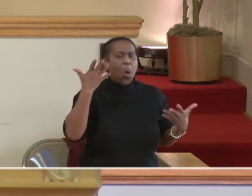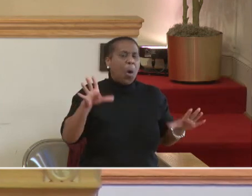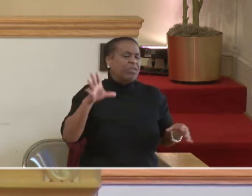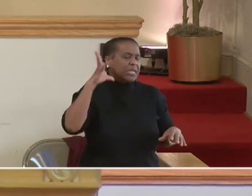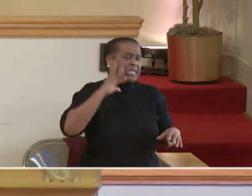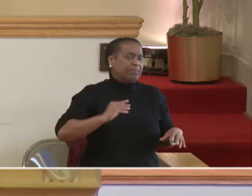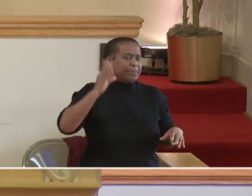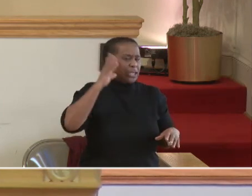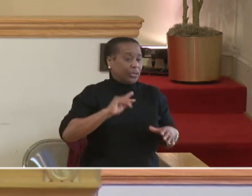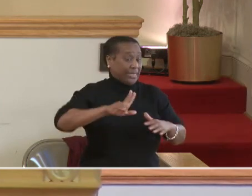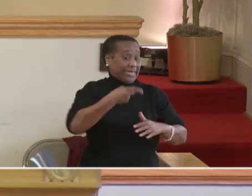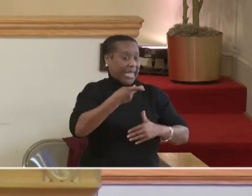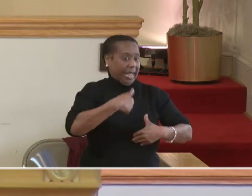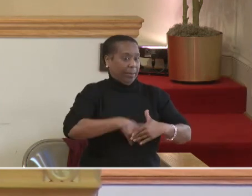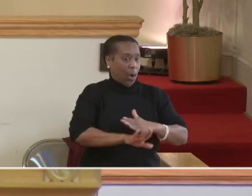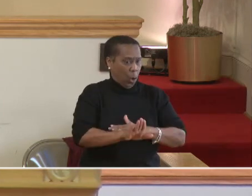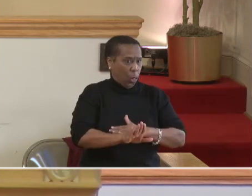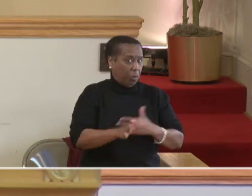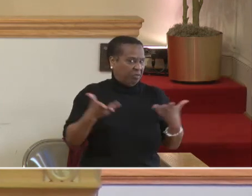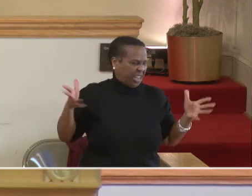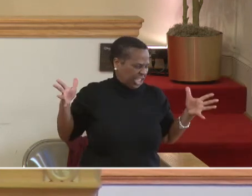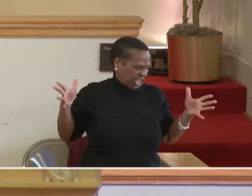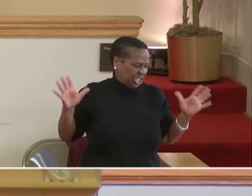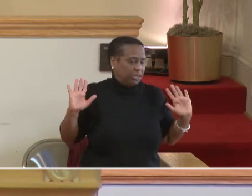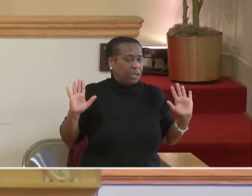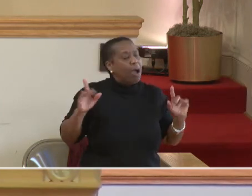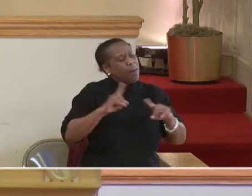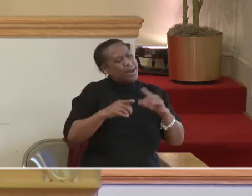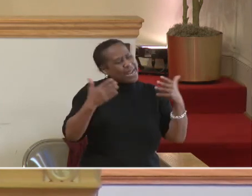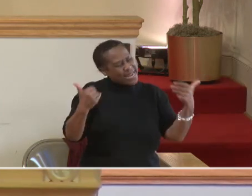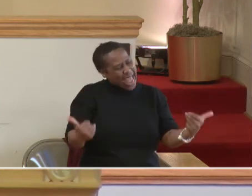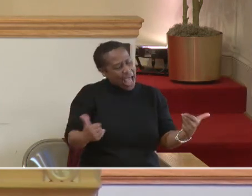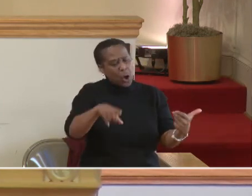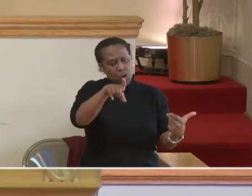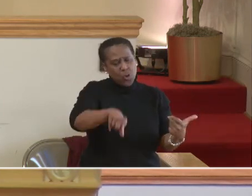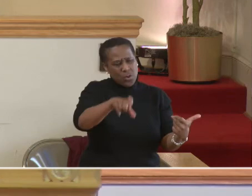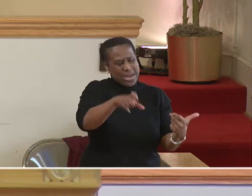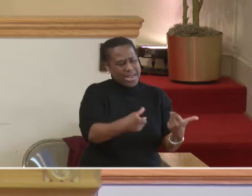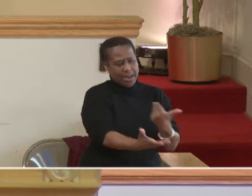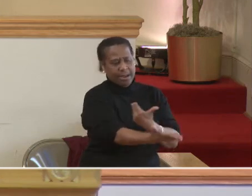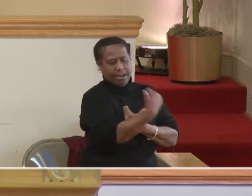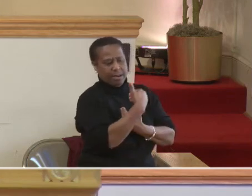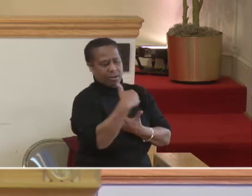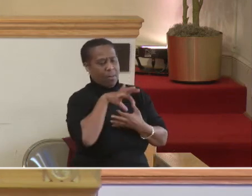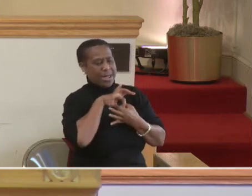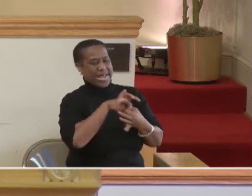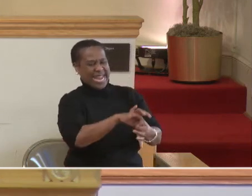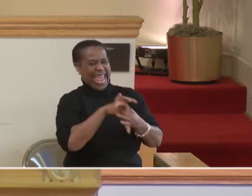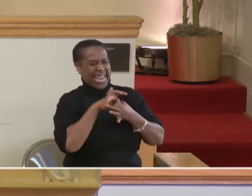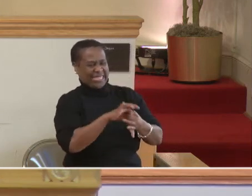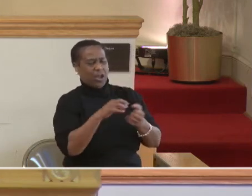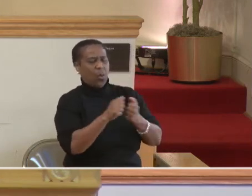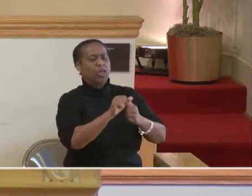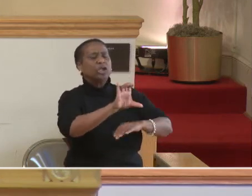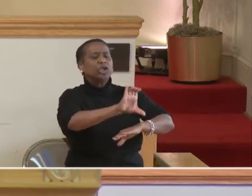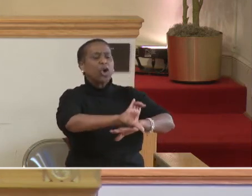experienced the second birth, but now you need to be connected to a